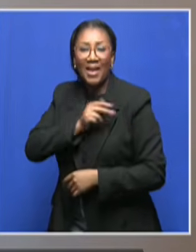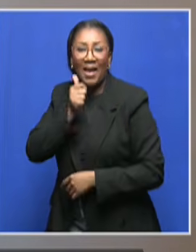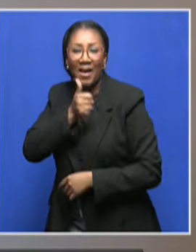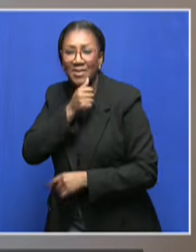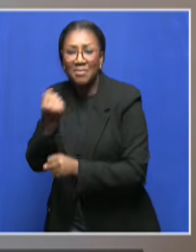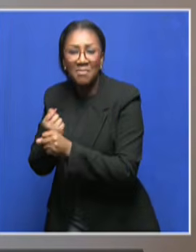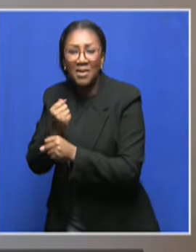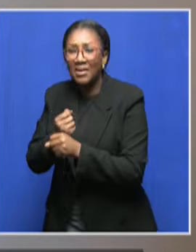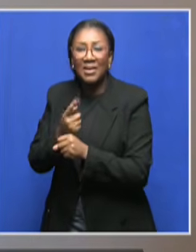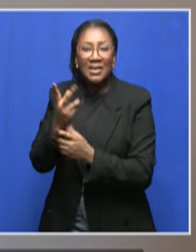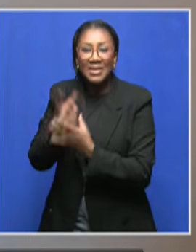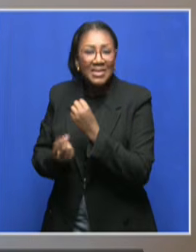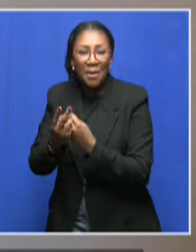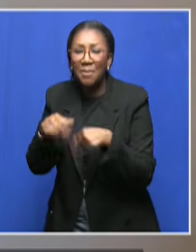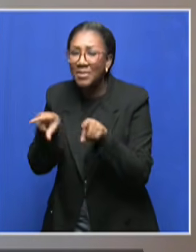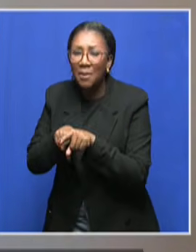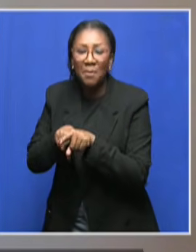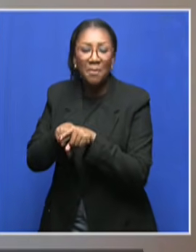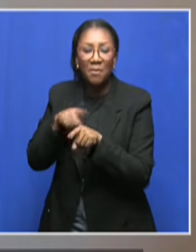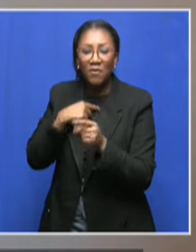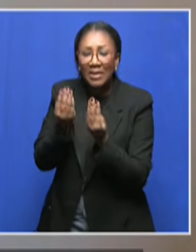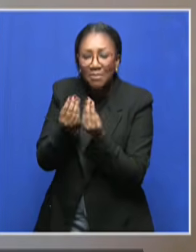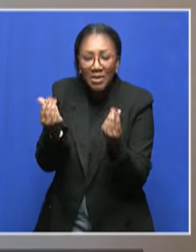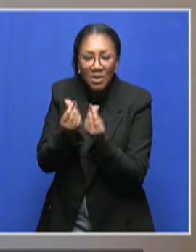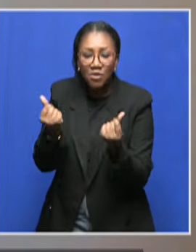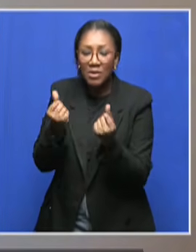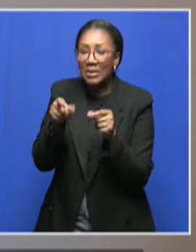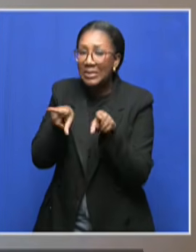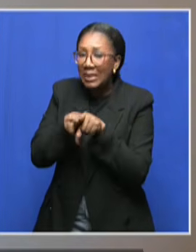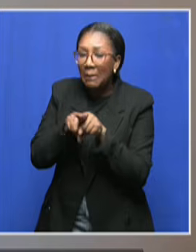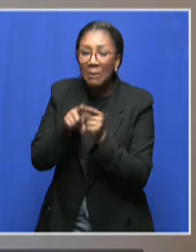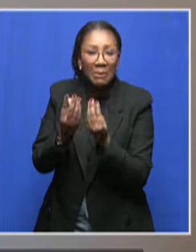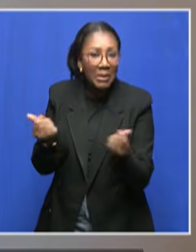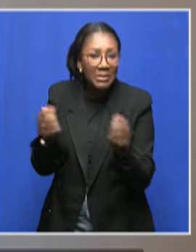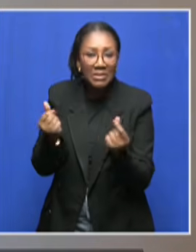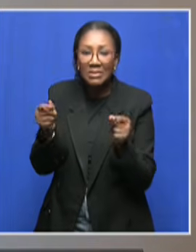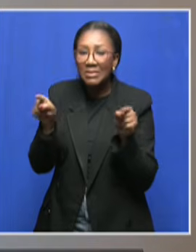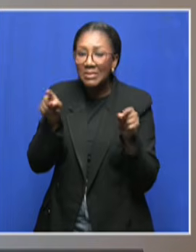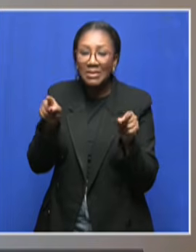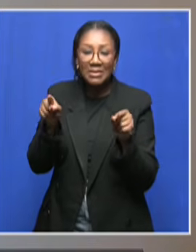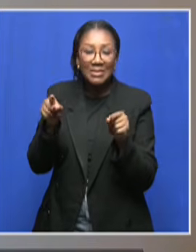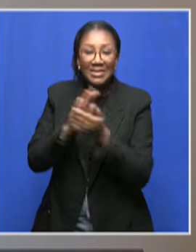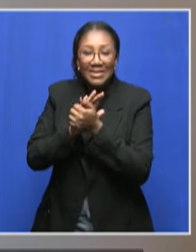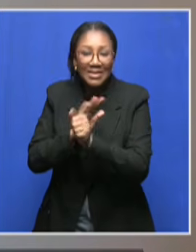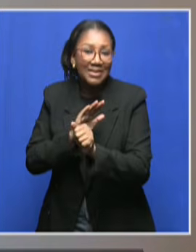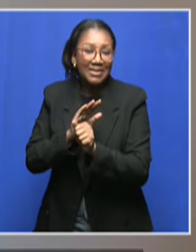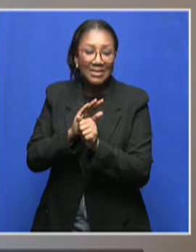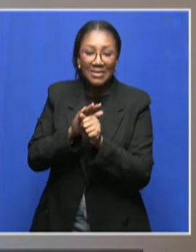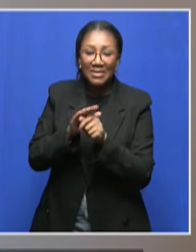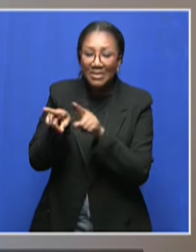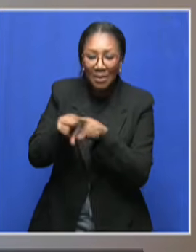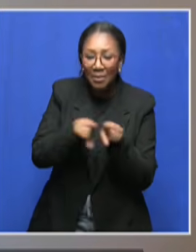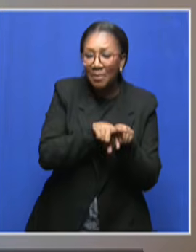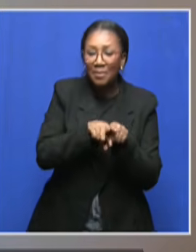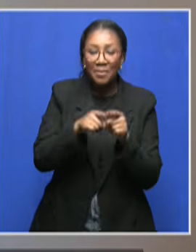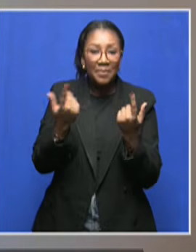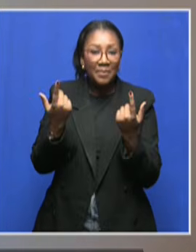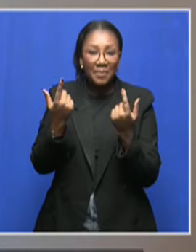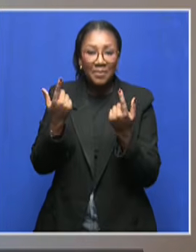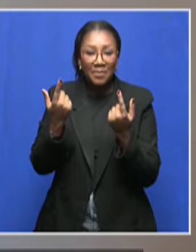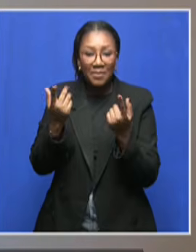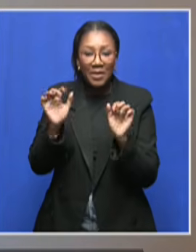it. They're all made by familiar textiles and materials and talent, that, you know, you